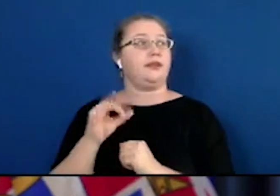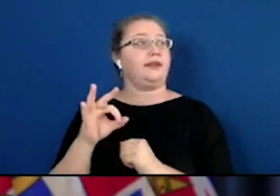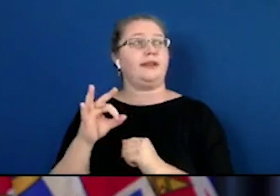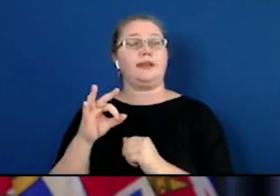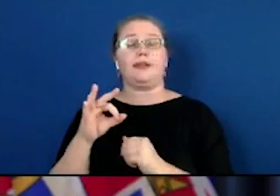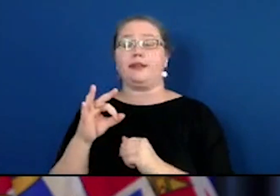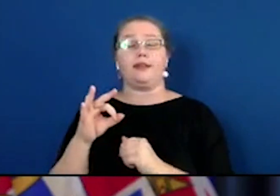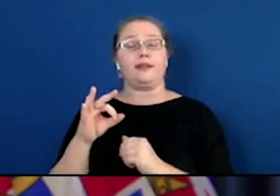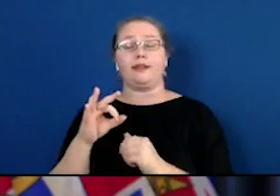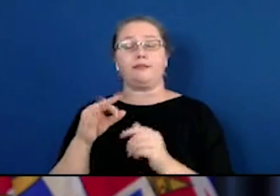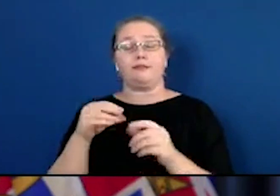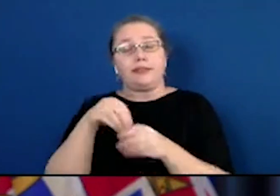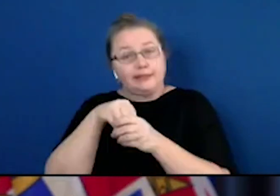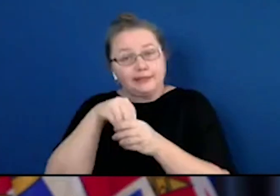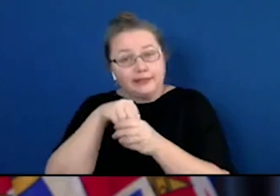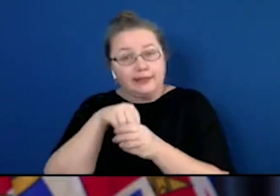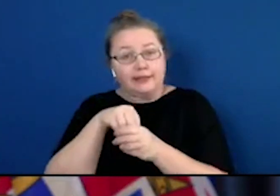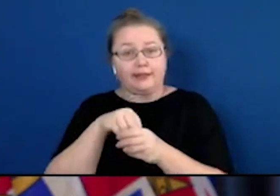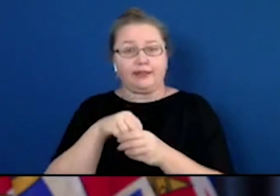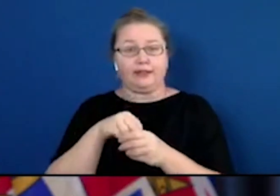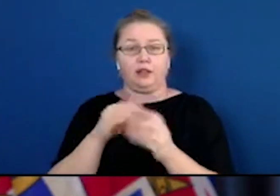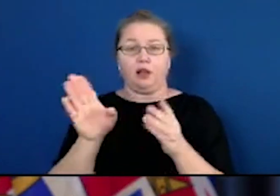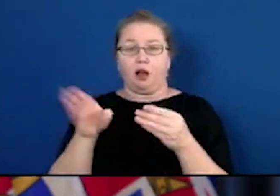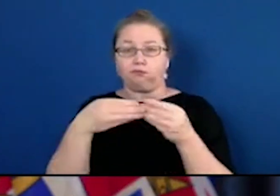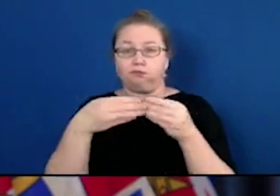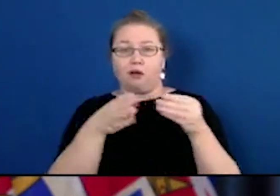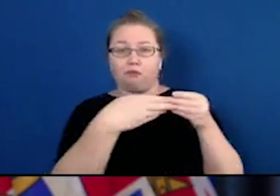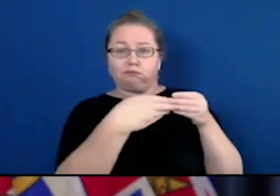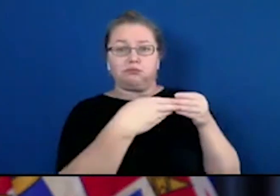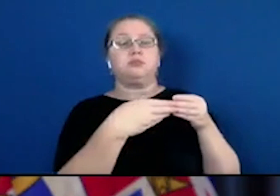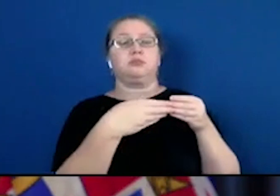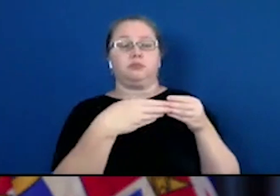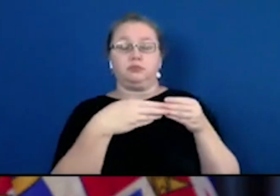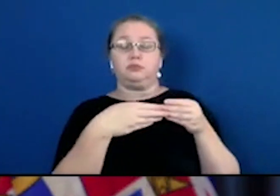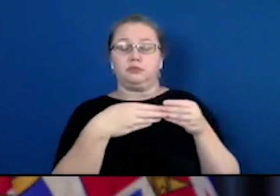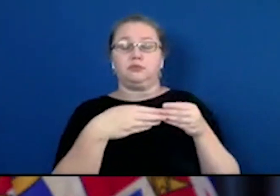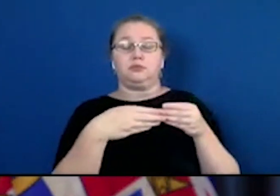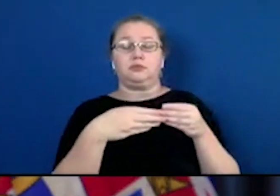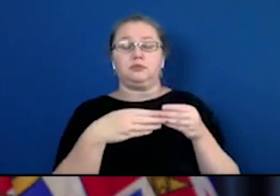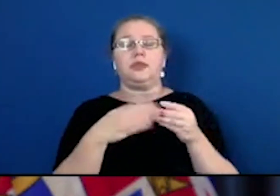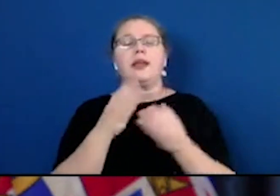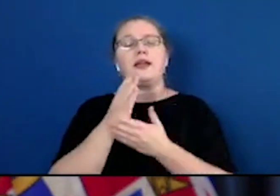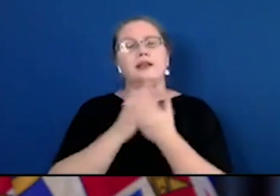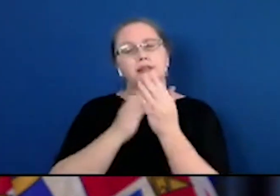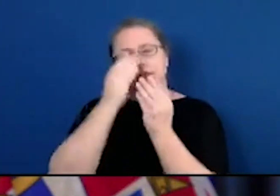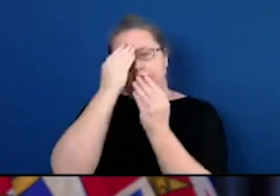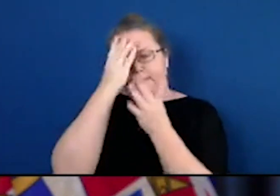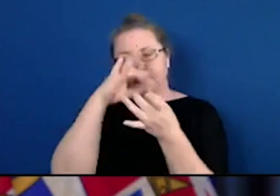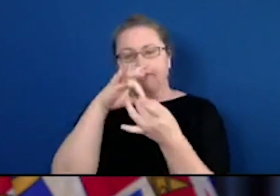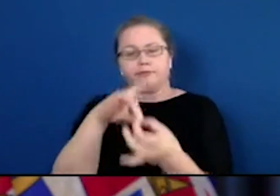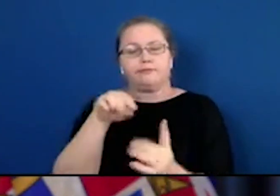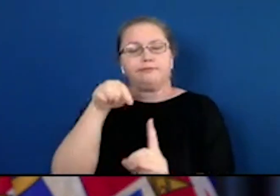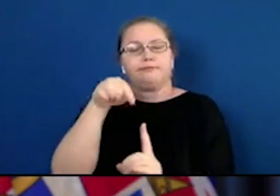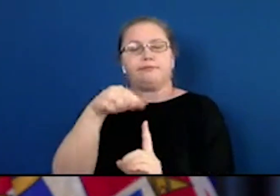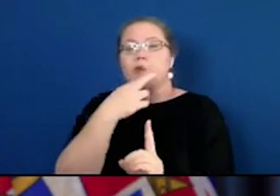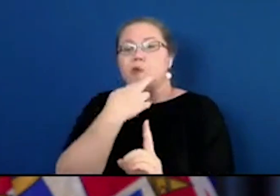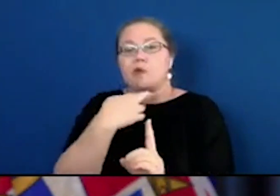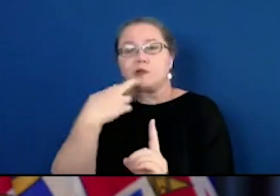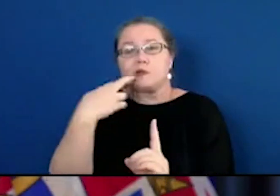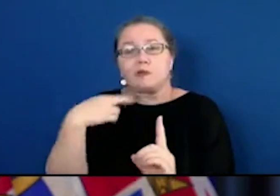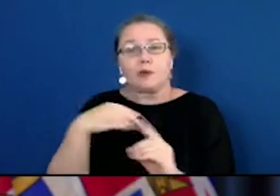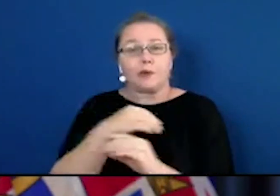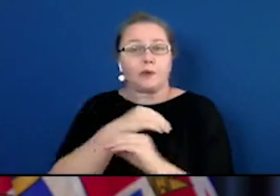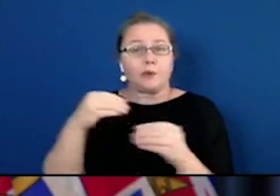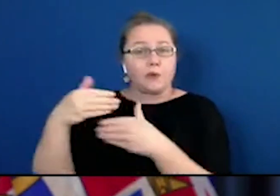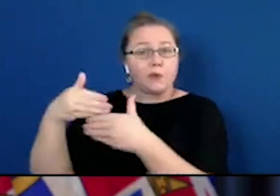so we're talking about there's been some public reports around a restaurant where there was